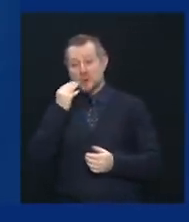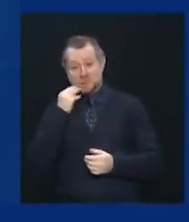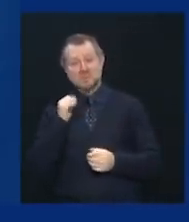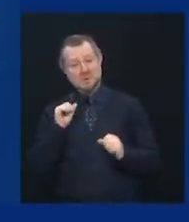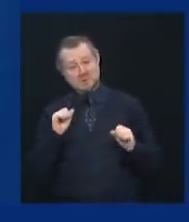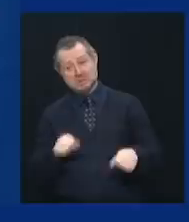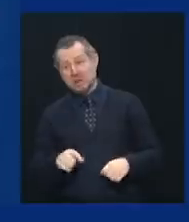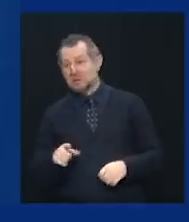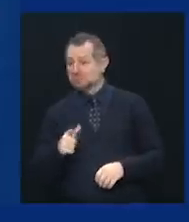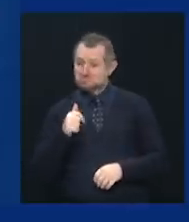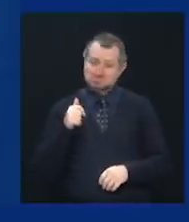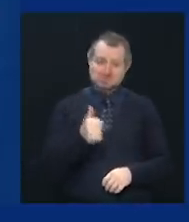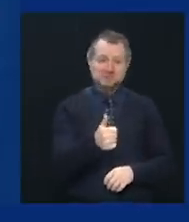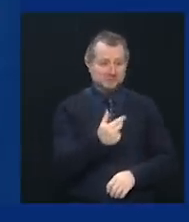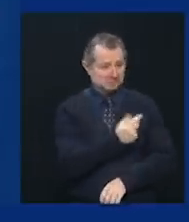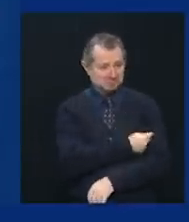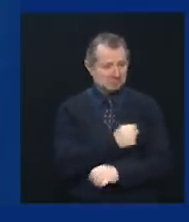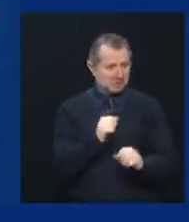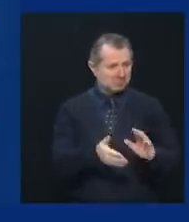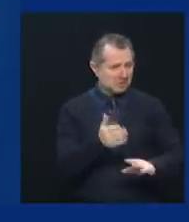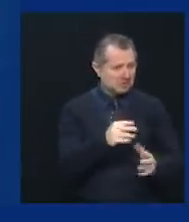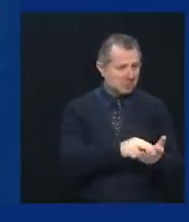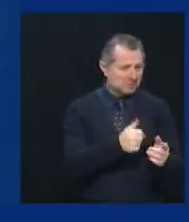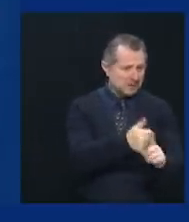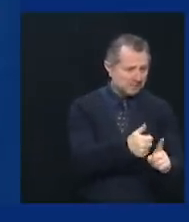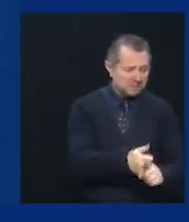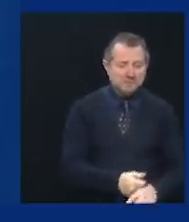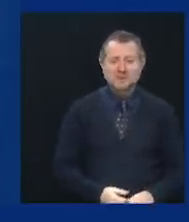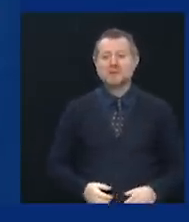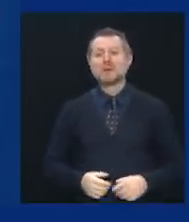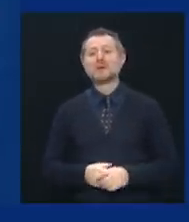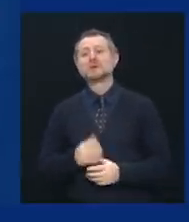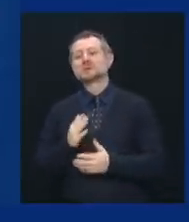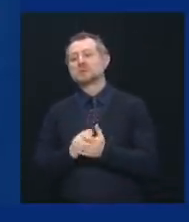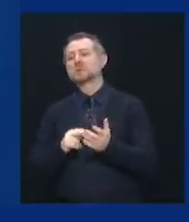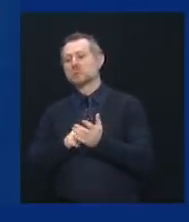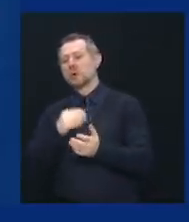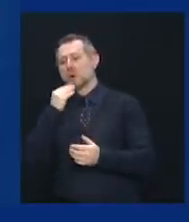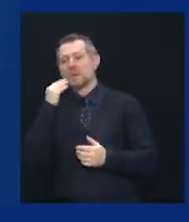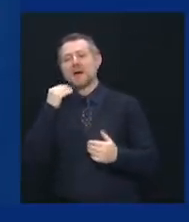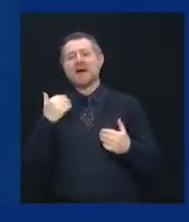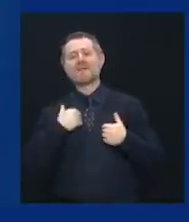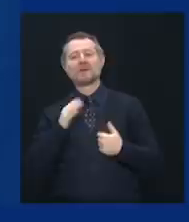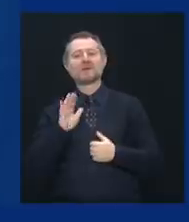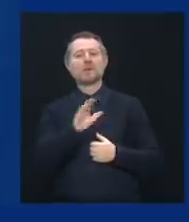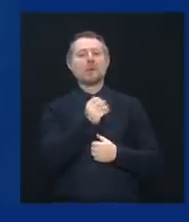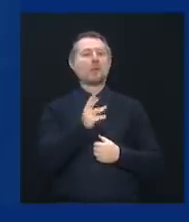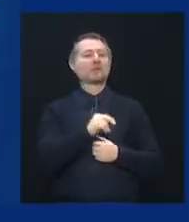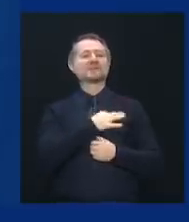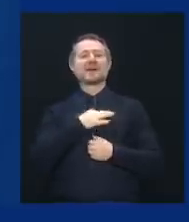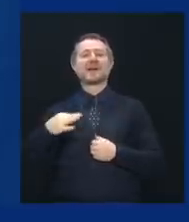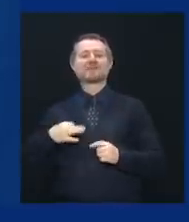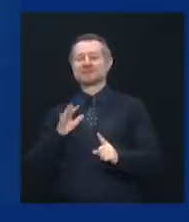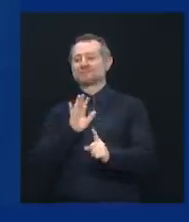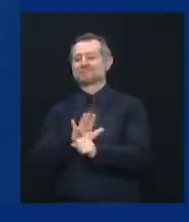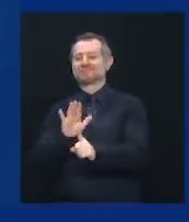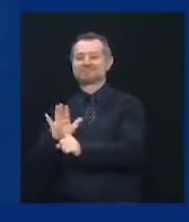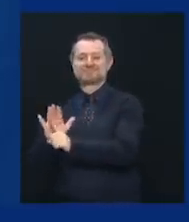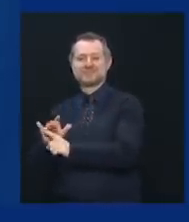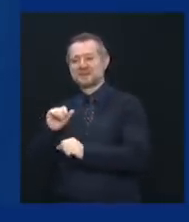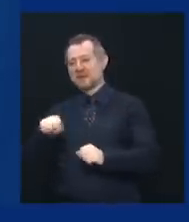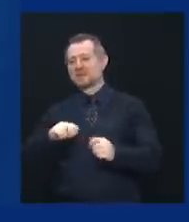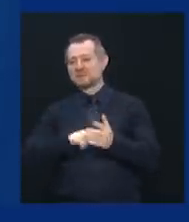injections themselves. Nursing homes have staff, many of them, that can actually